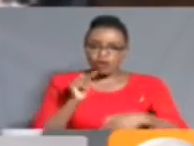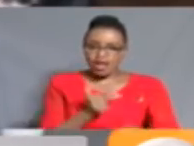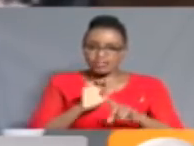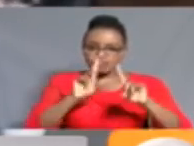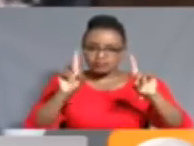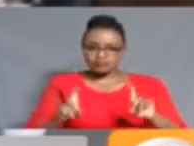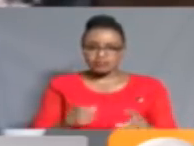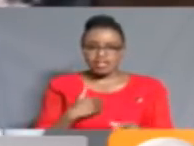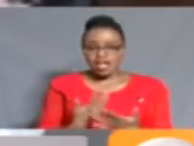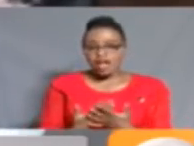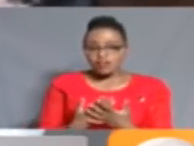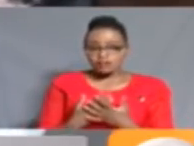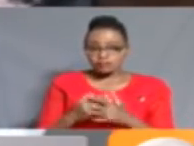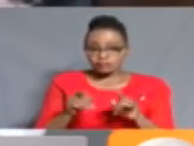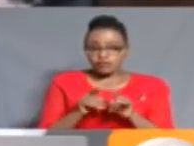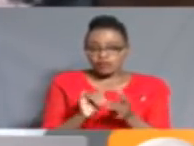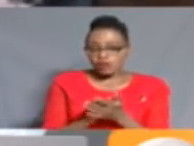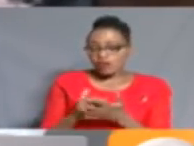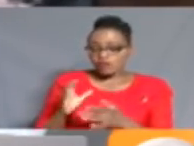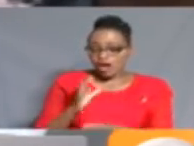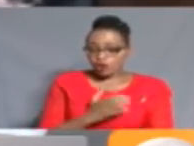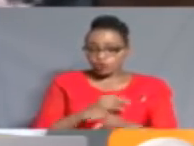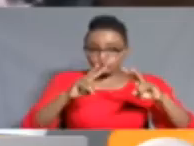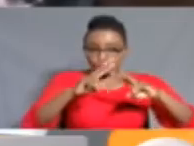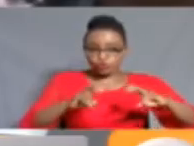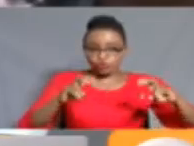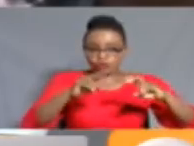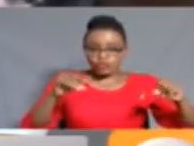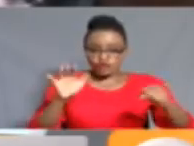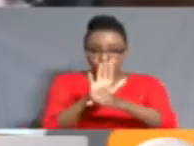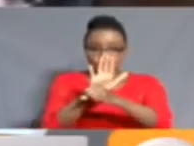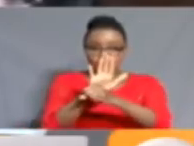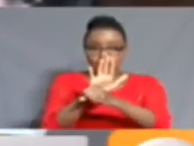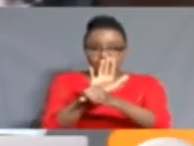I have constituted an ad hoc committee to investigate the whole